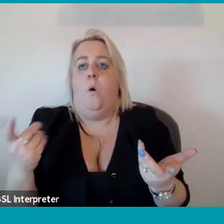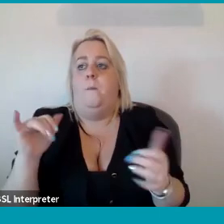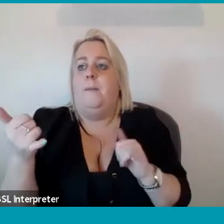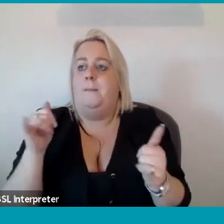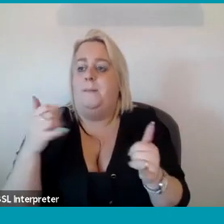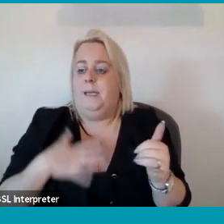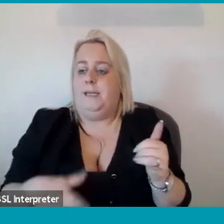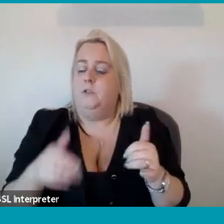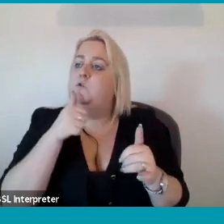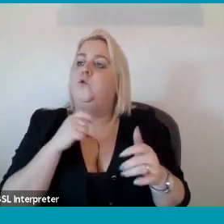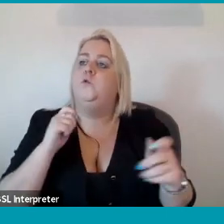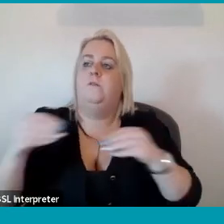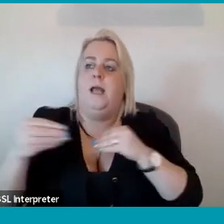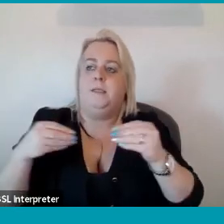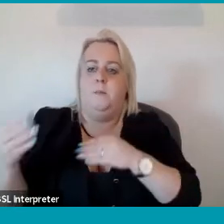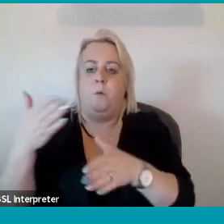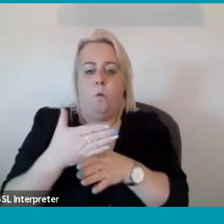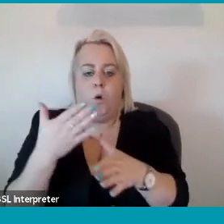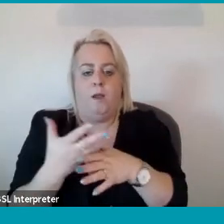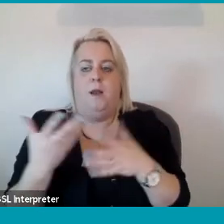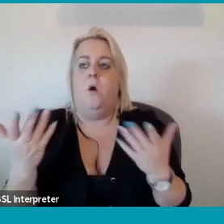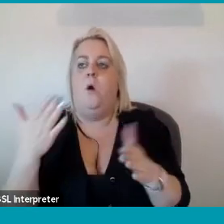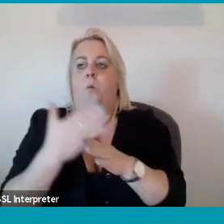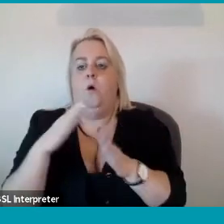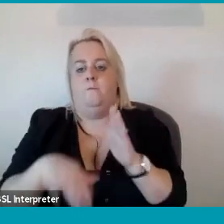maybe, or working from home, or